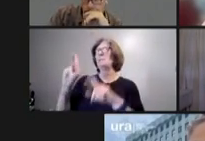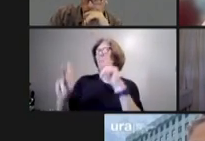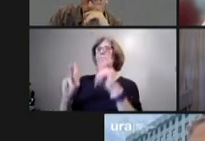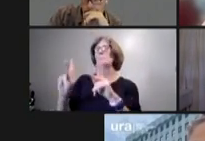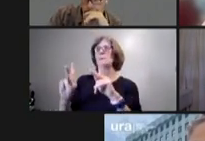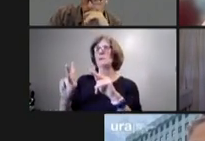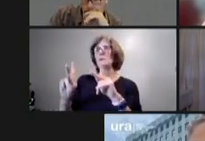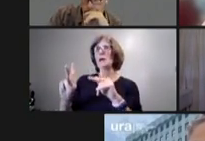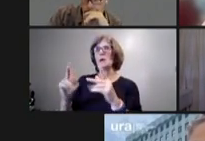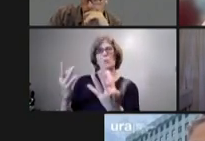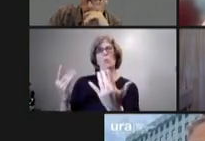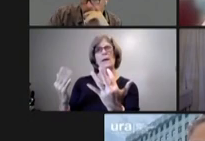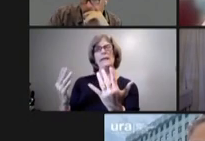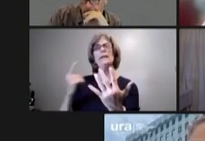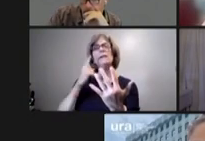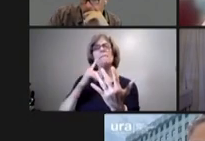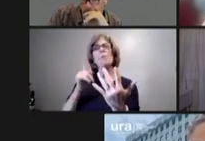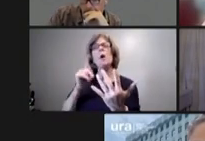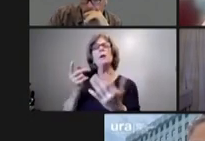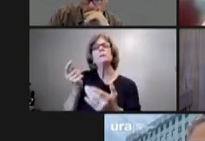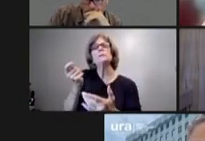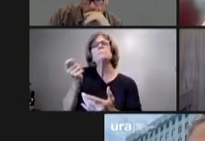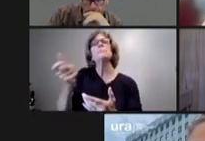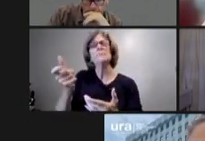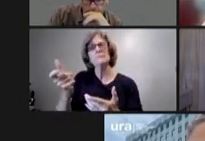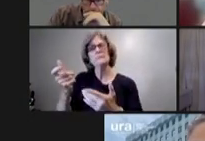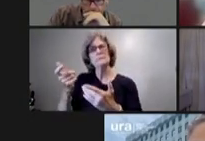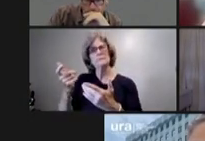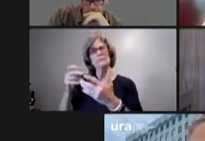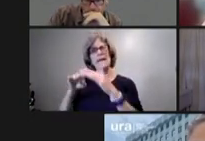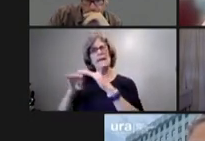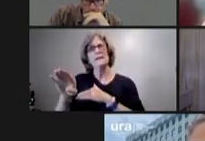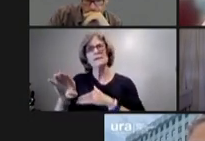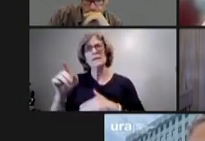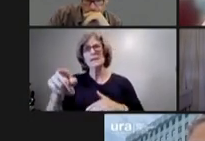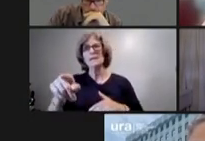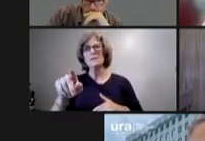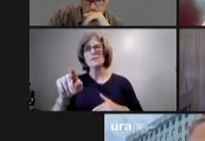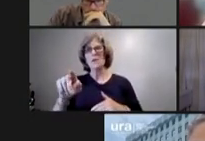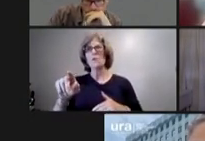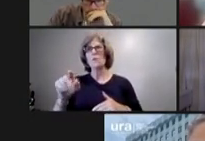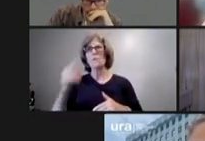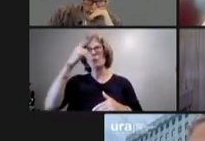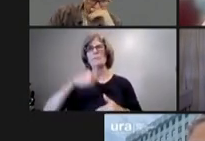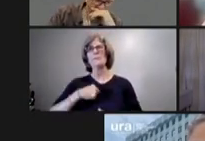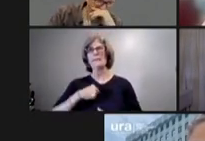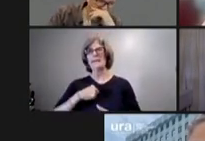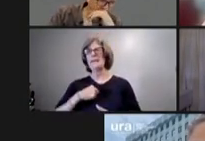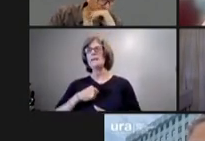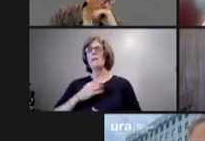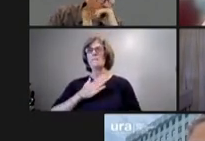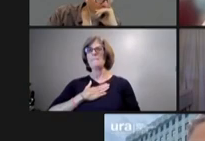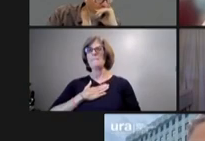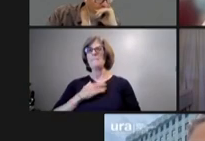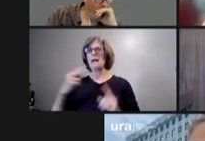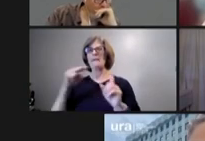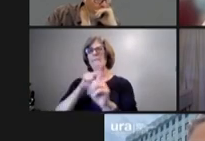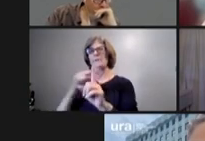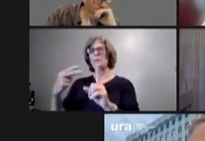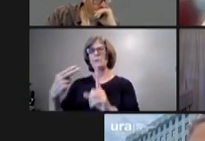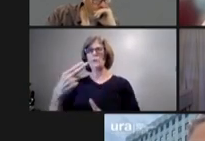minimal accommodations. So, for me, as I'm thinking through the HOF lens, I don't know that there's a magic